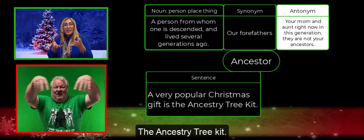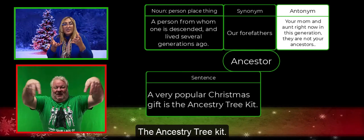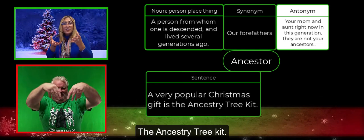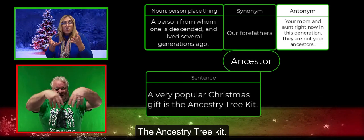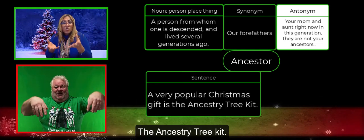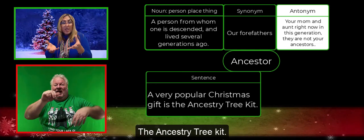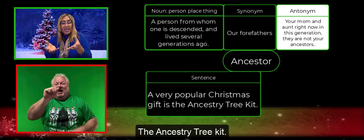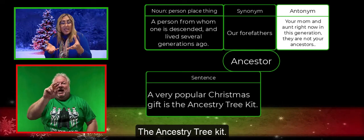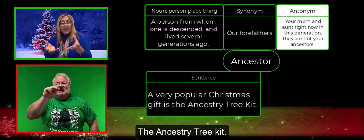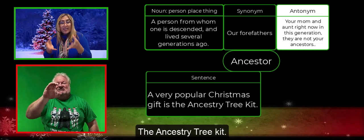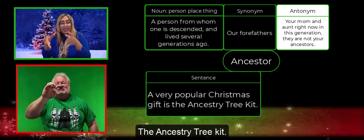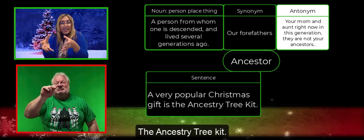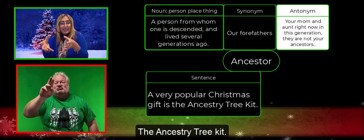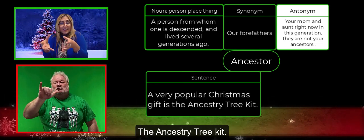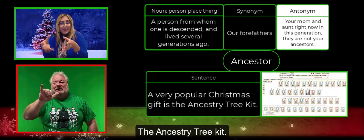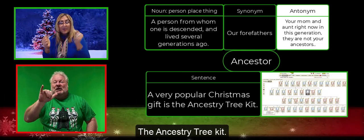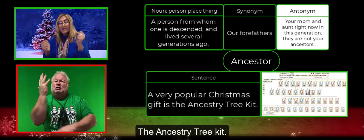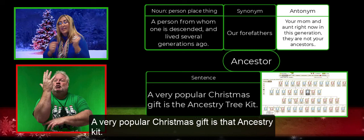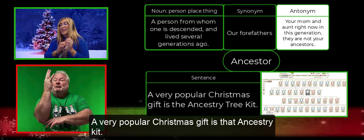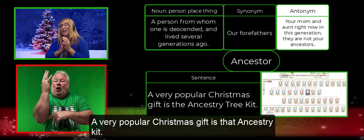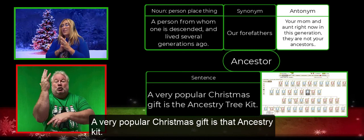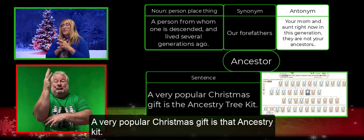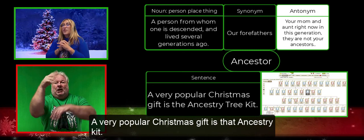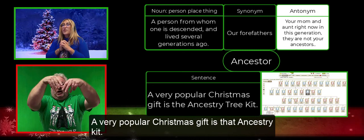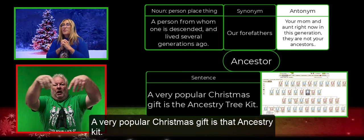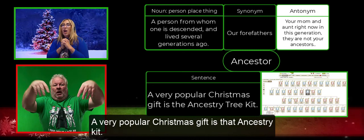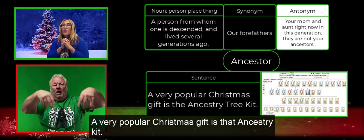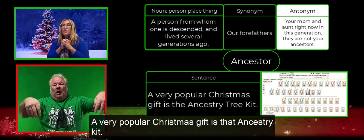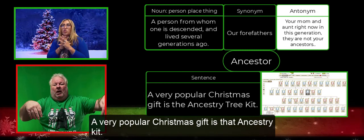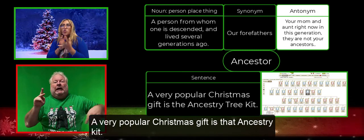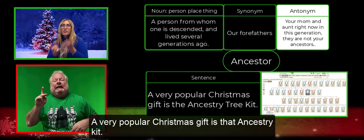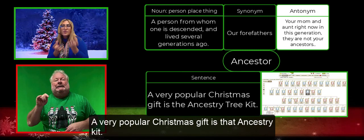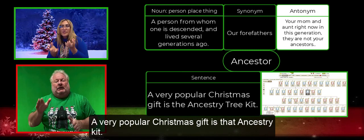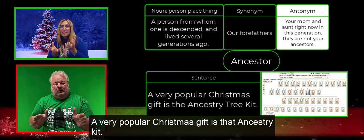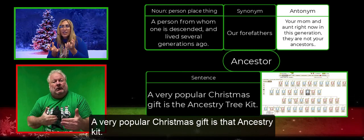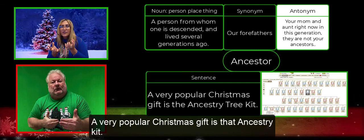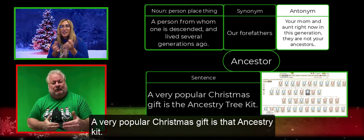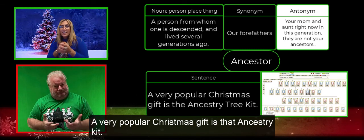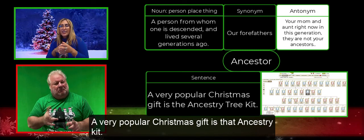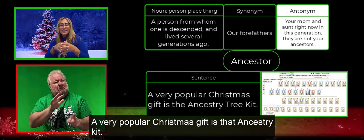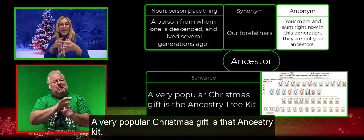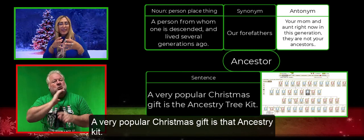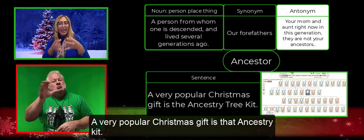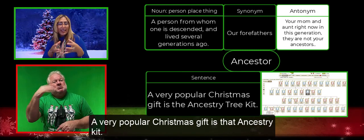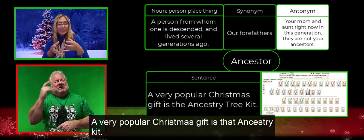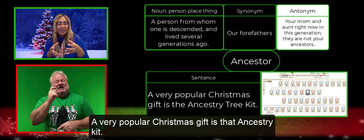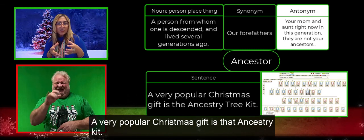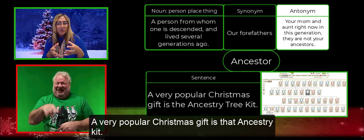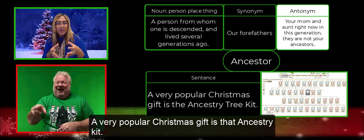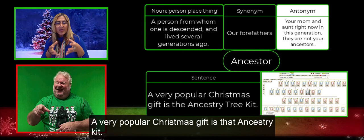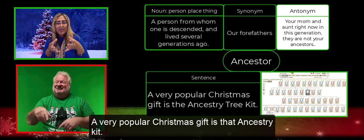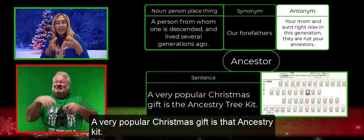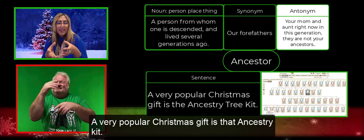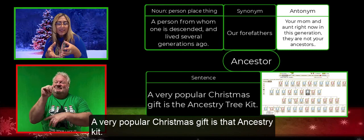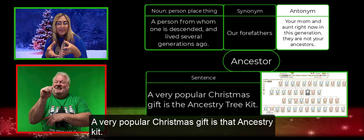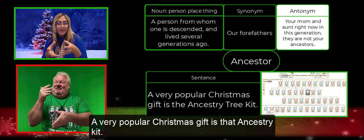Ancestry Tree Kit. A very popular Christmas gift is that